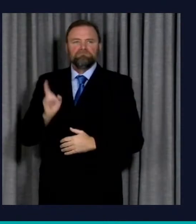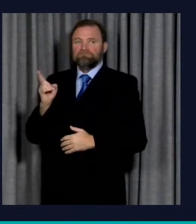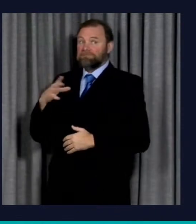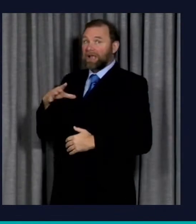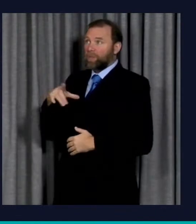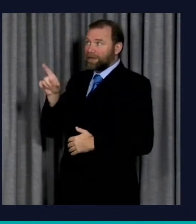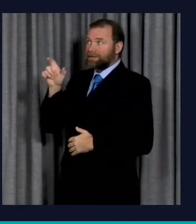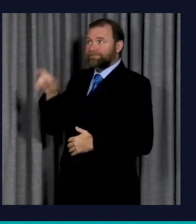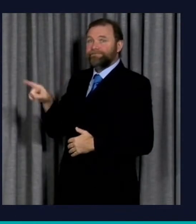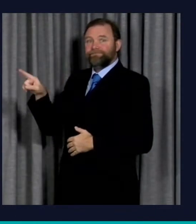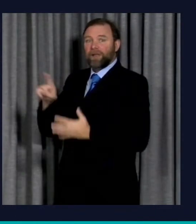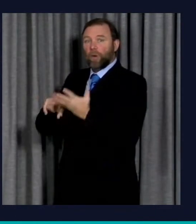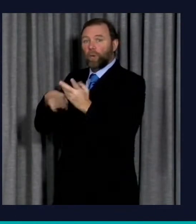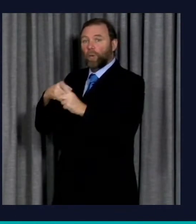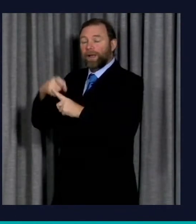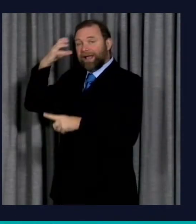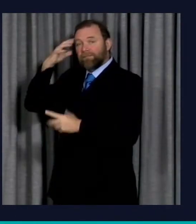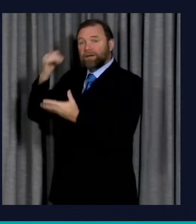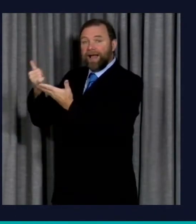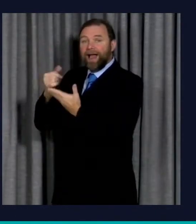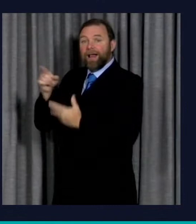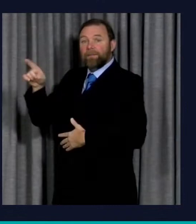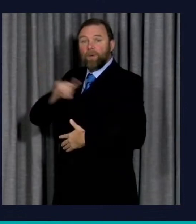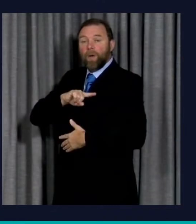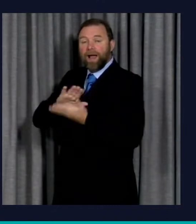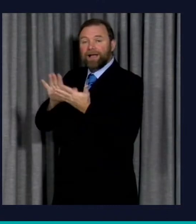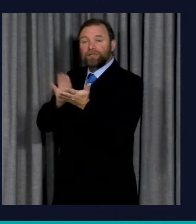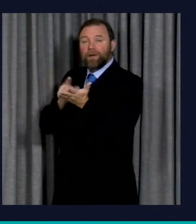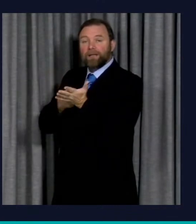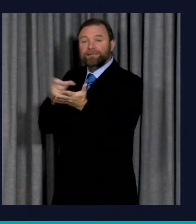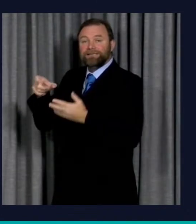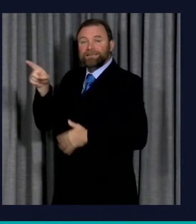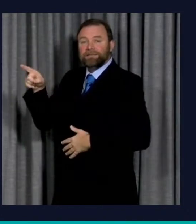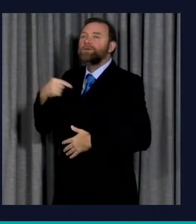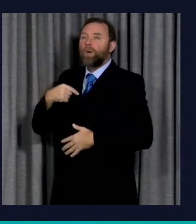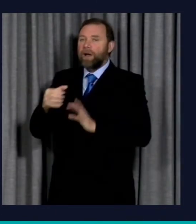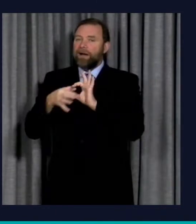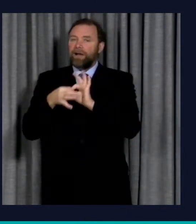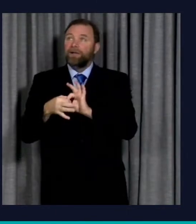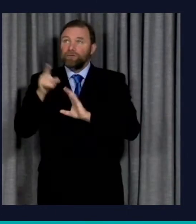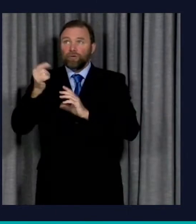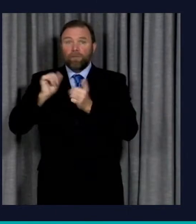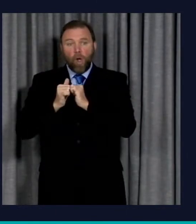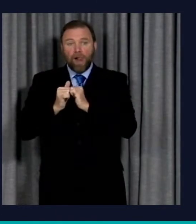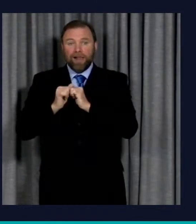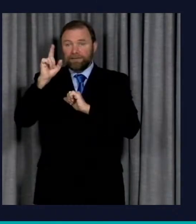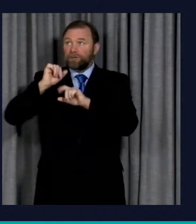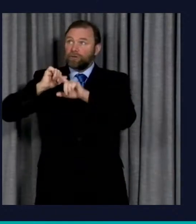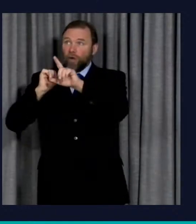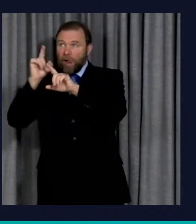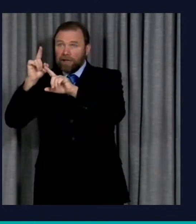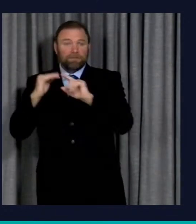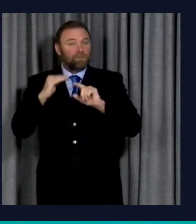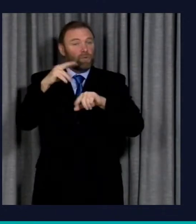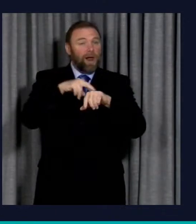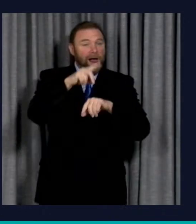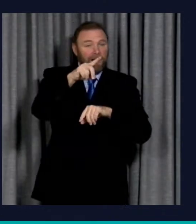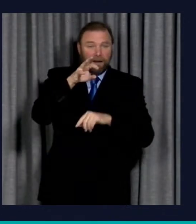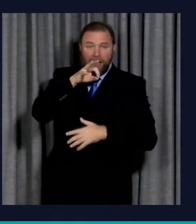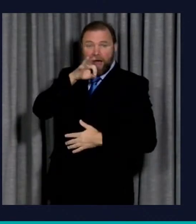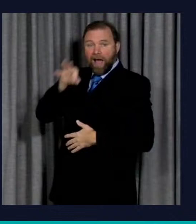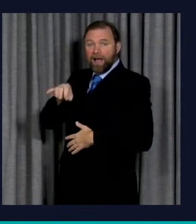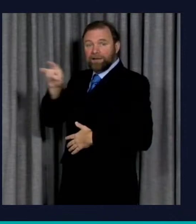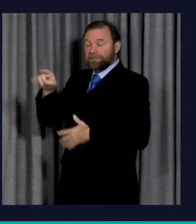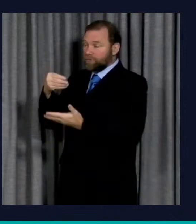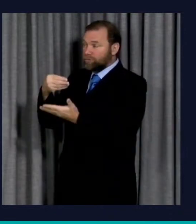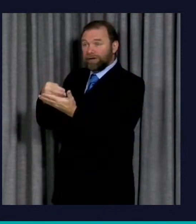help of the UK Government. And I join my colleagues in Scotland and Northern Ireland in calling on the